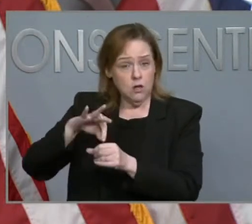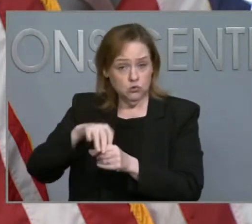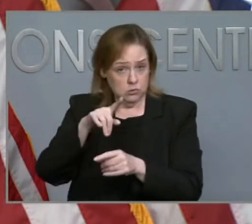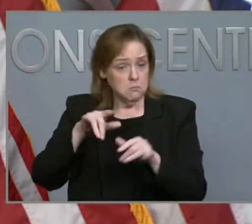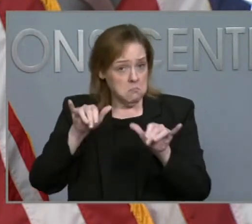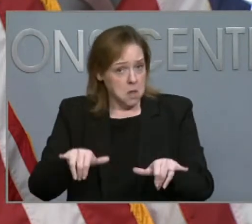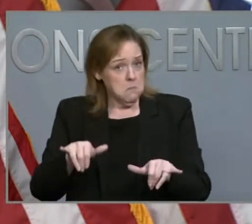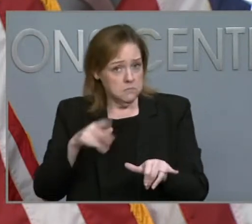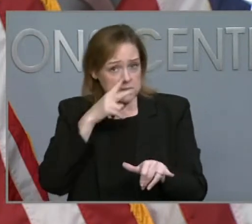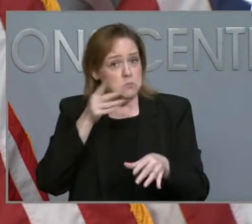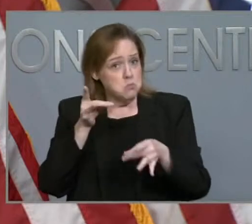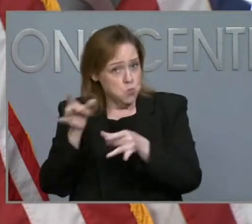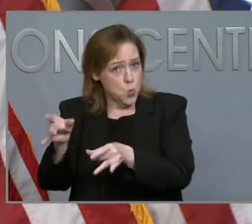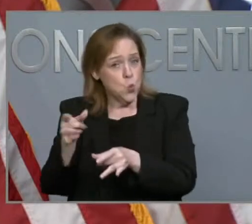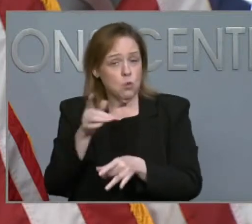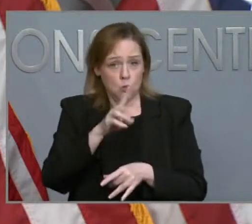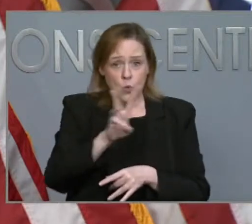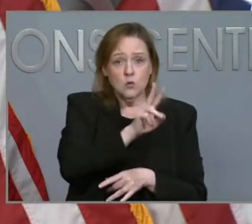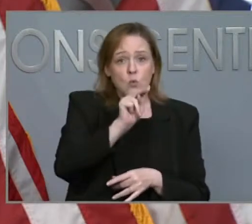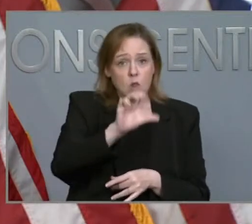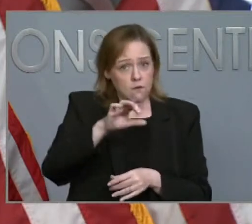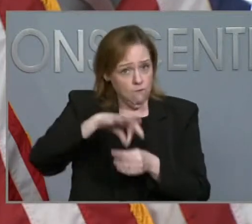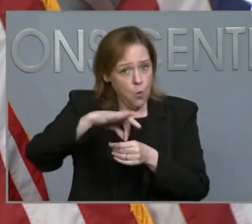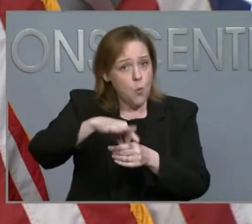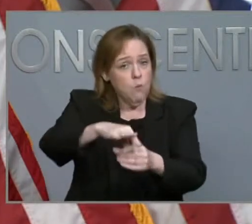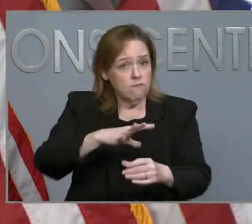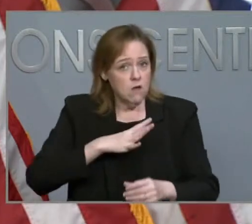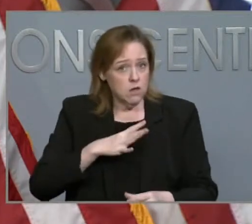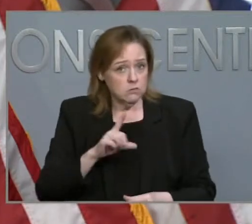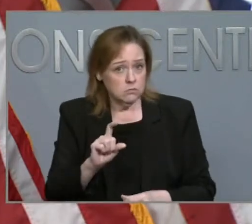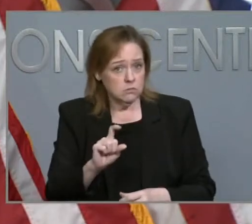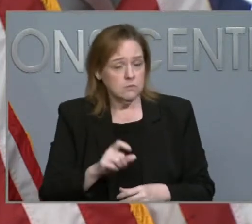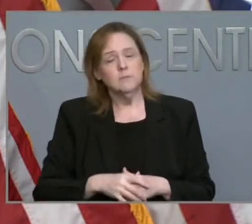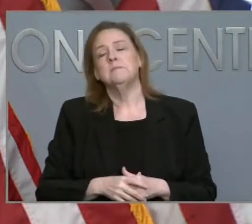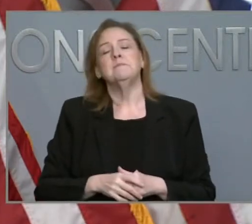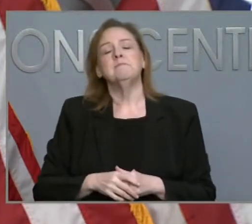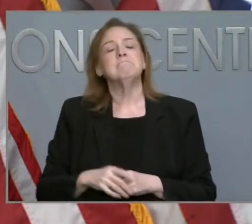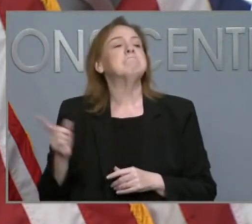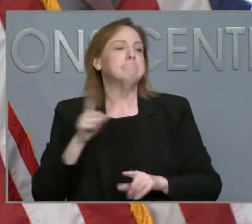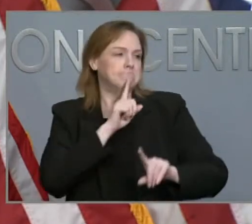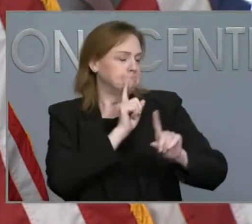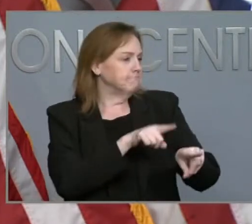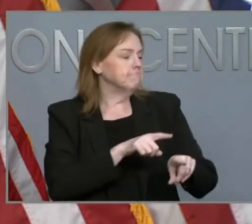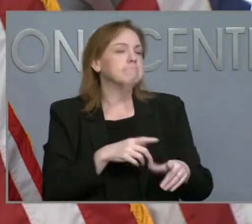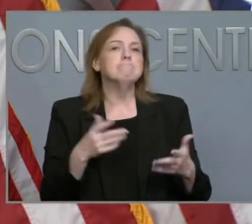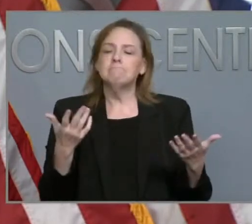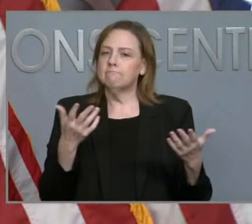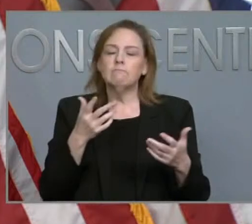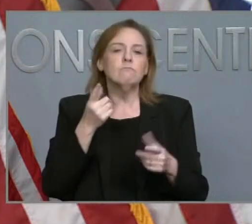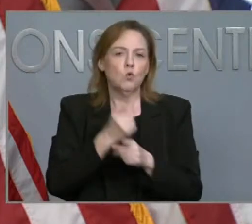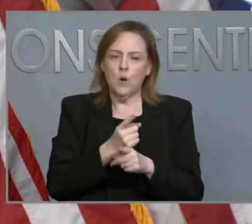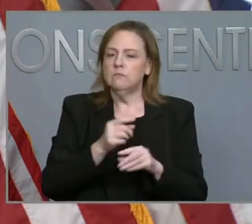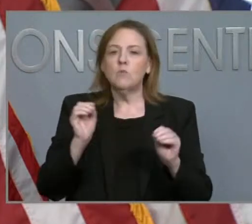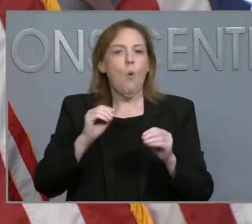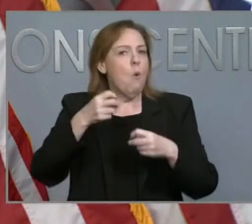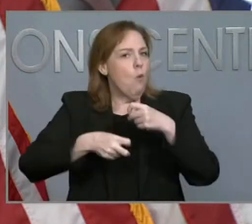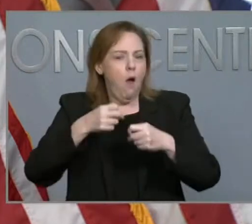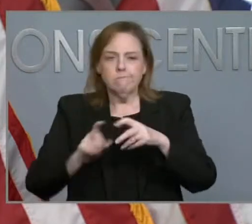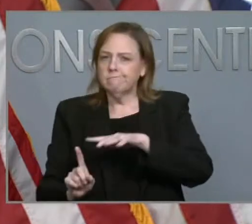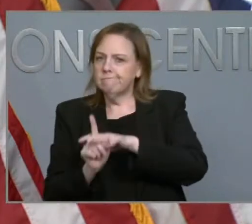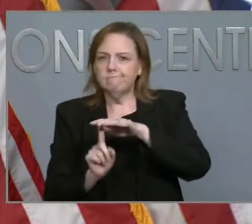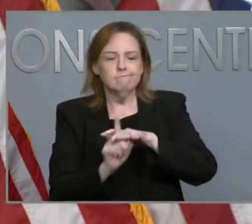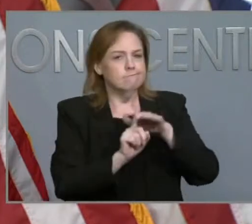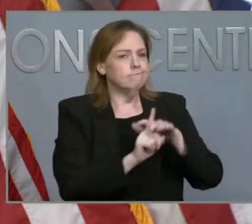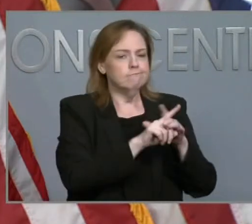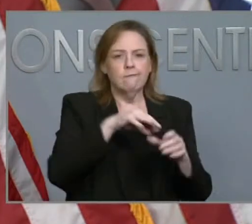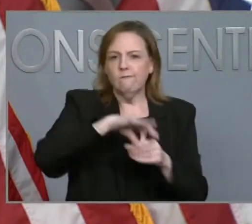this morning, that things are running smoothly there? So again, no incidents to speak of. There were just, I